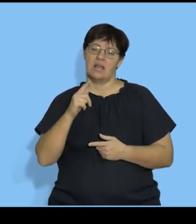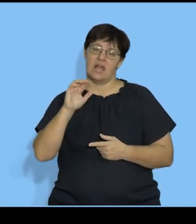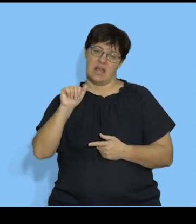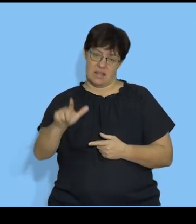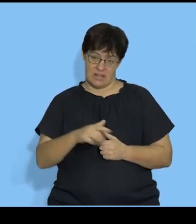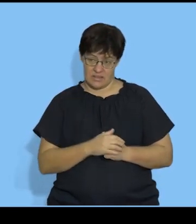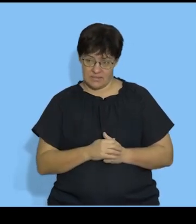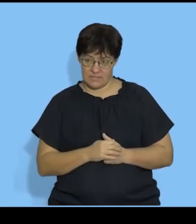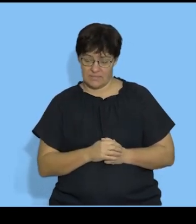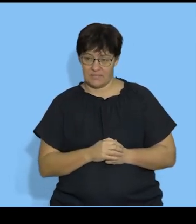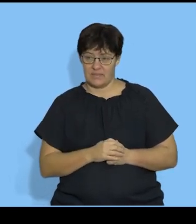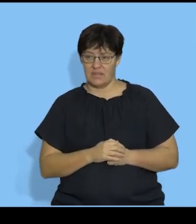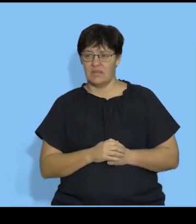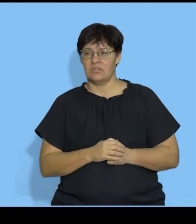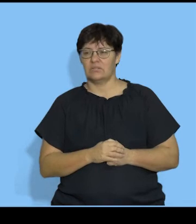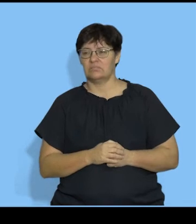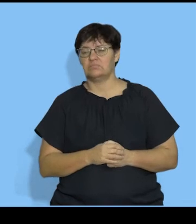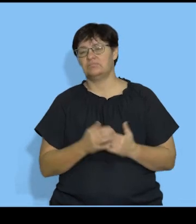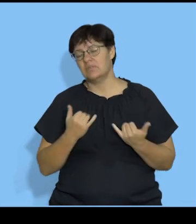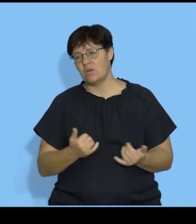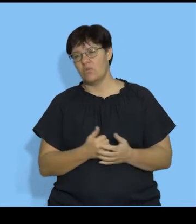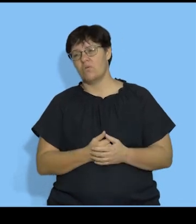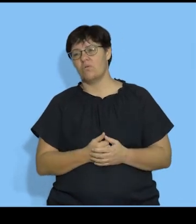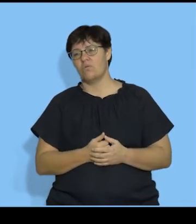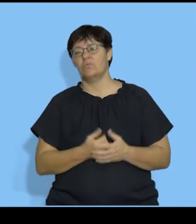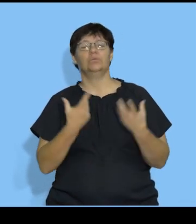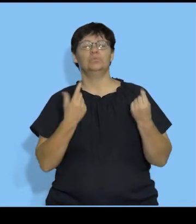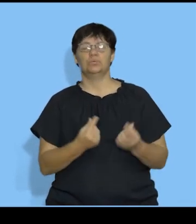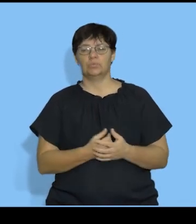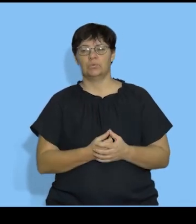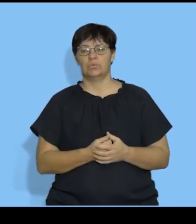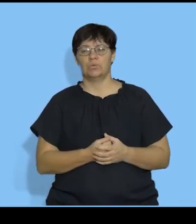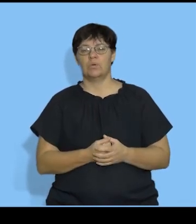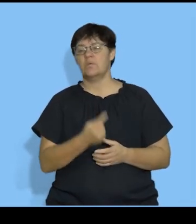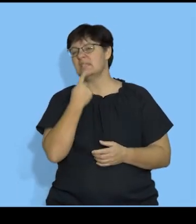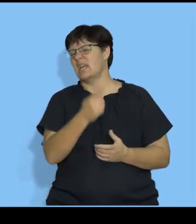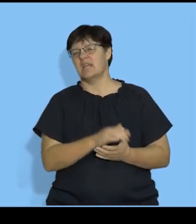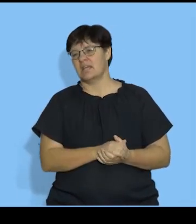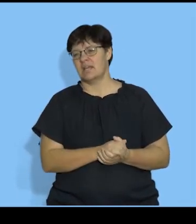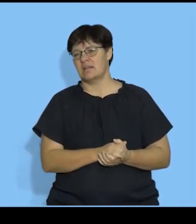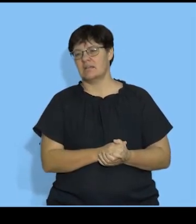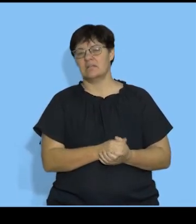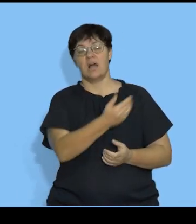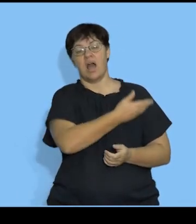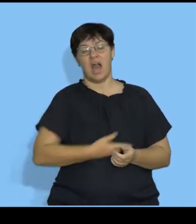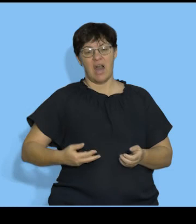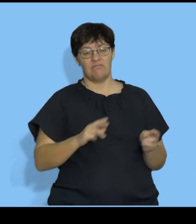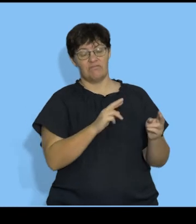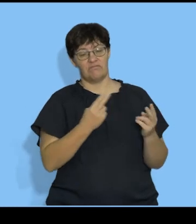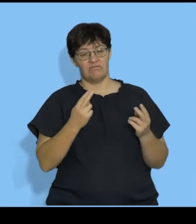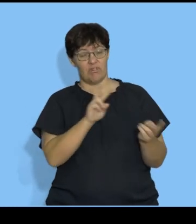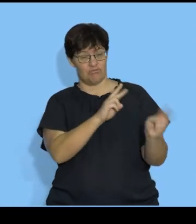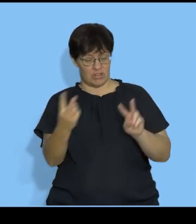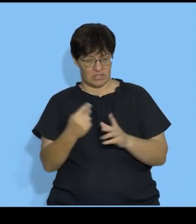So if we are to do that, we can also say, okay, these are the half reactions. So, but we want to